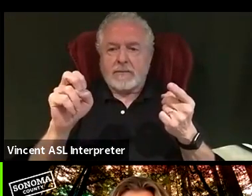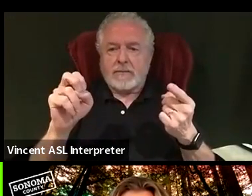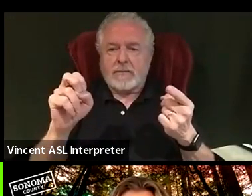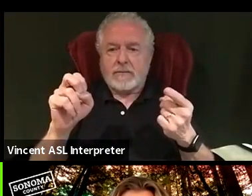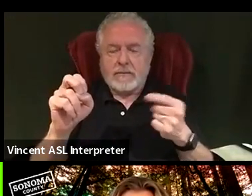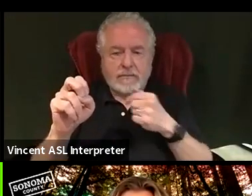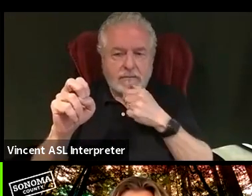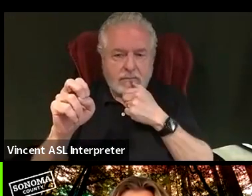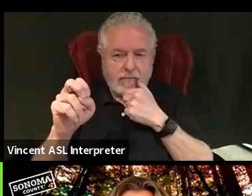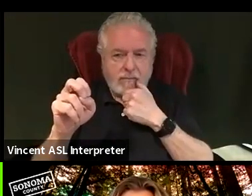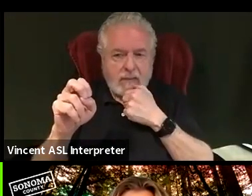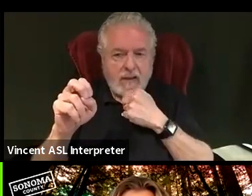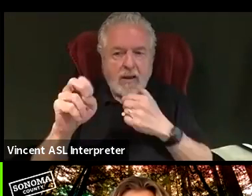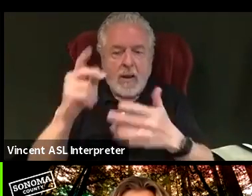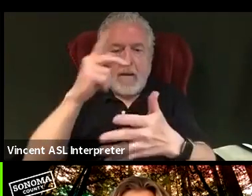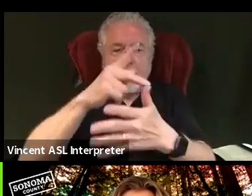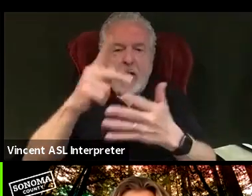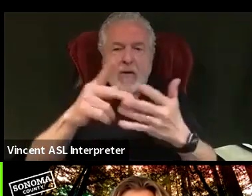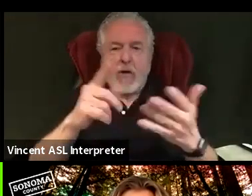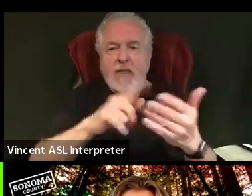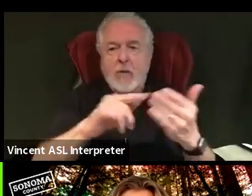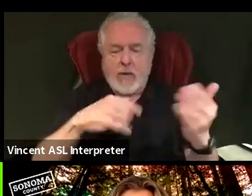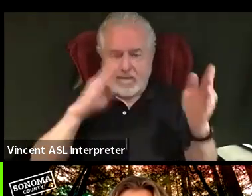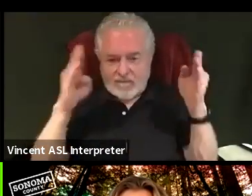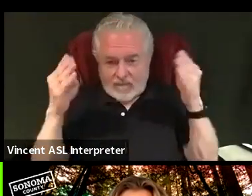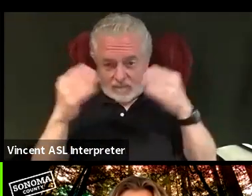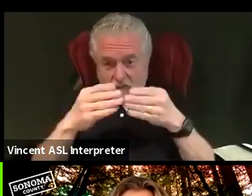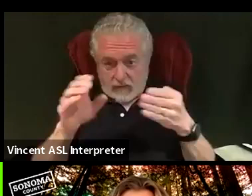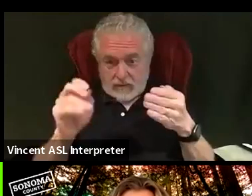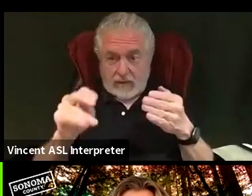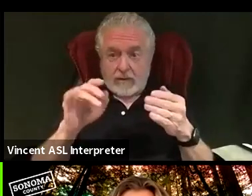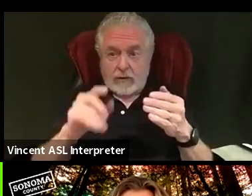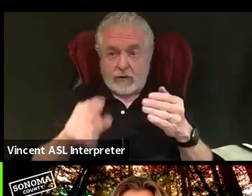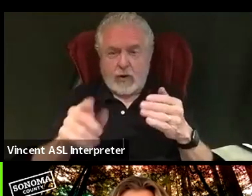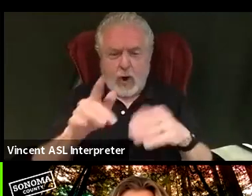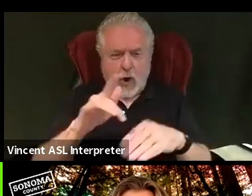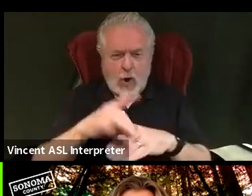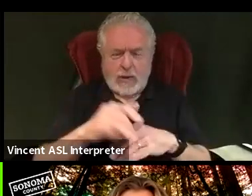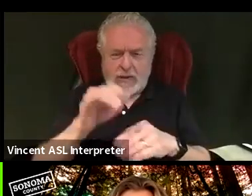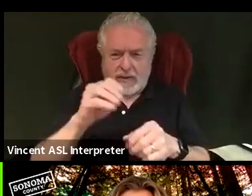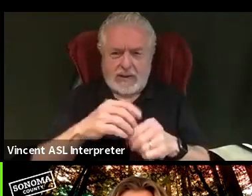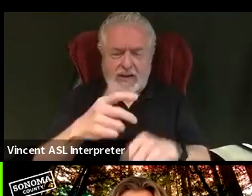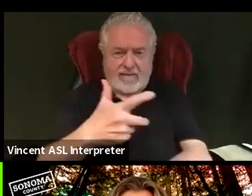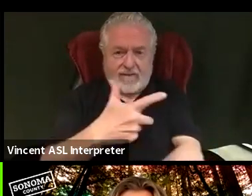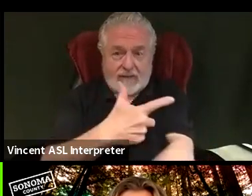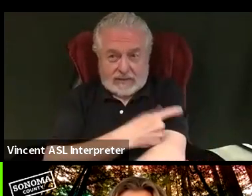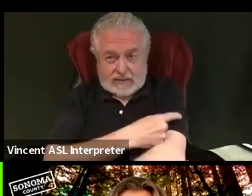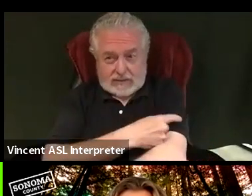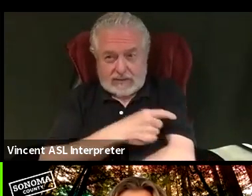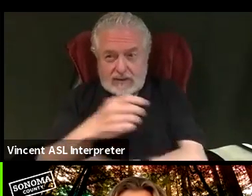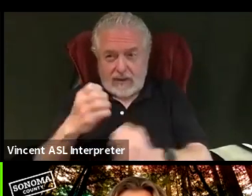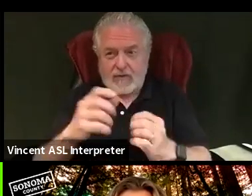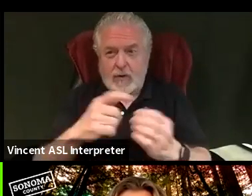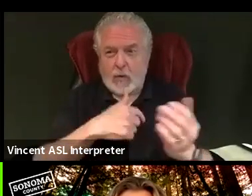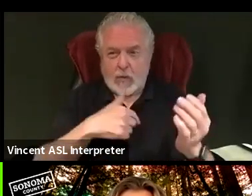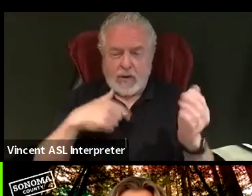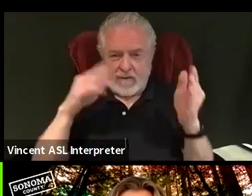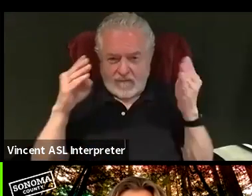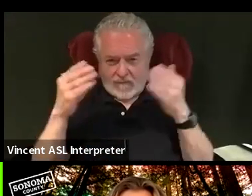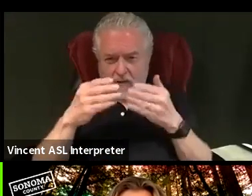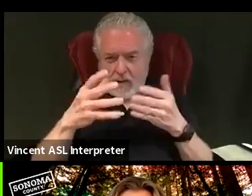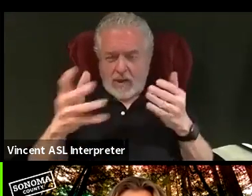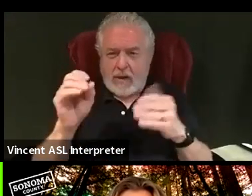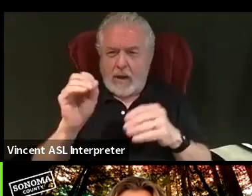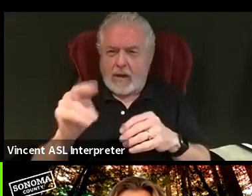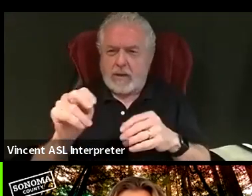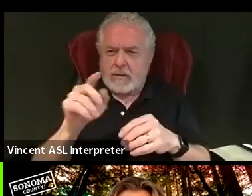in the population that we're focusing on. Early on in the vaccine effort, we focused a lot